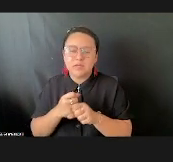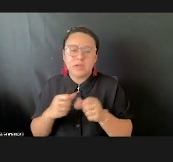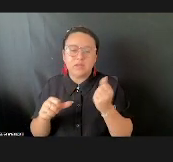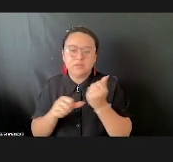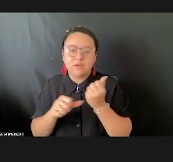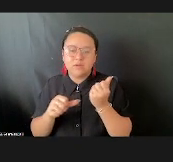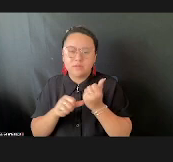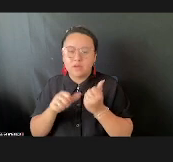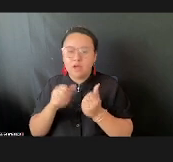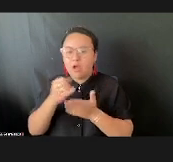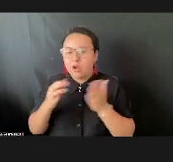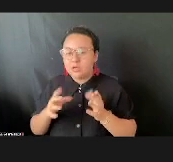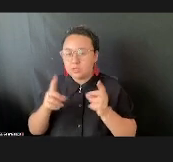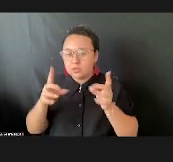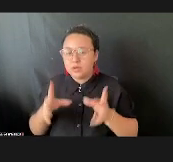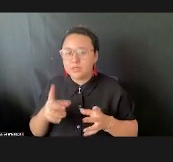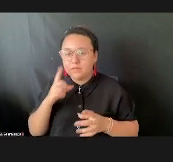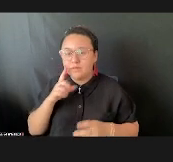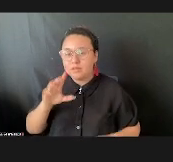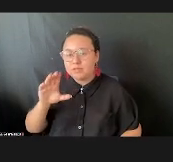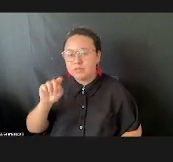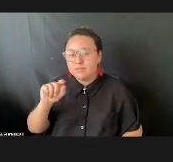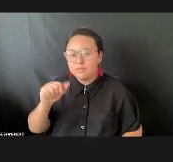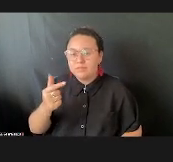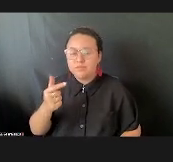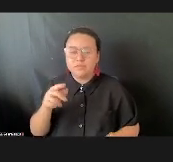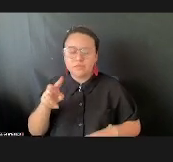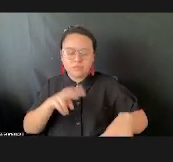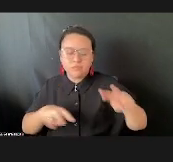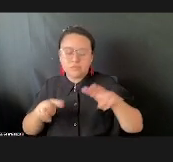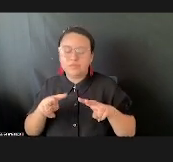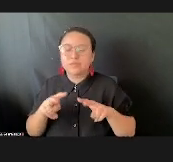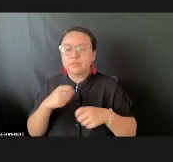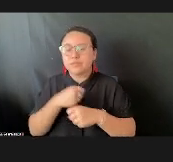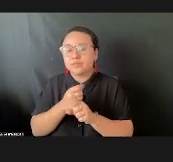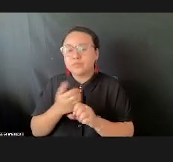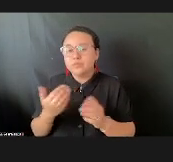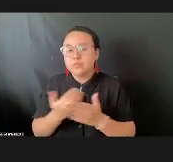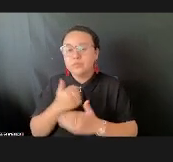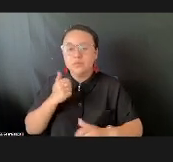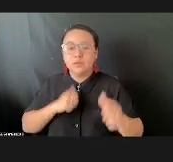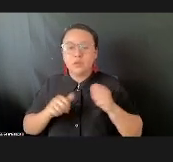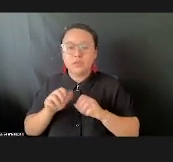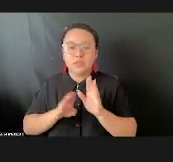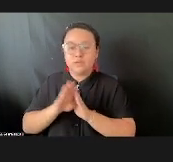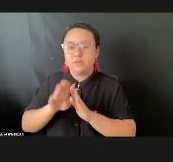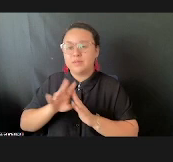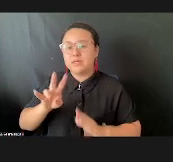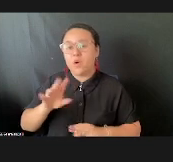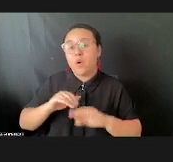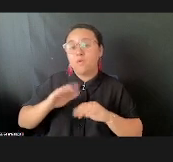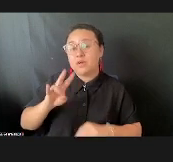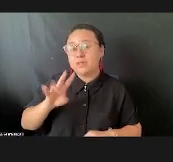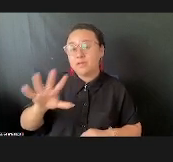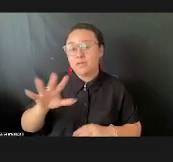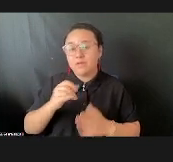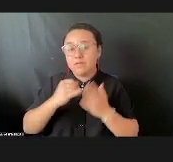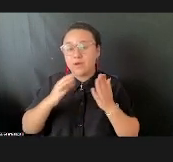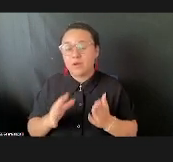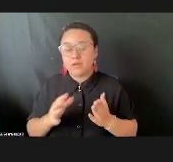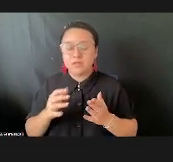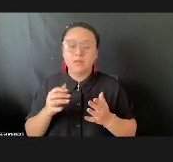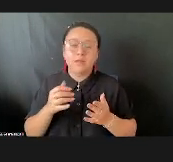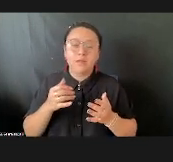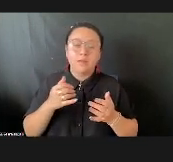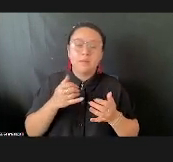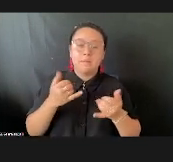at CTG. She oversaw the production of new plays and developed the work of more than 75 artists, playwrights, and companies.